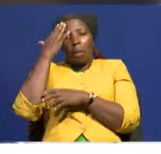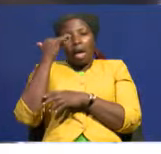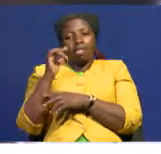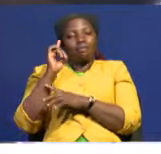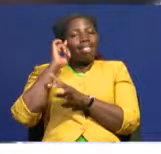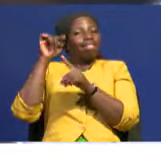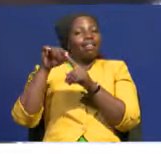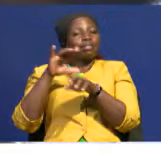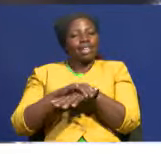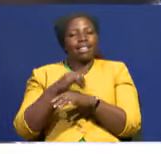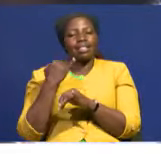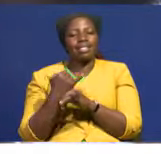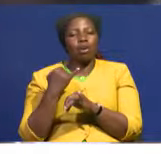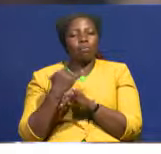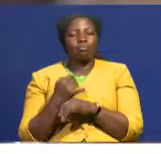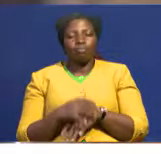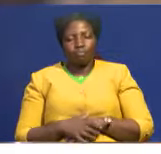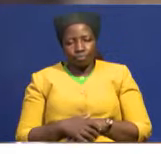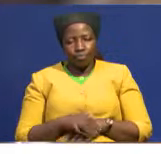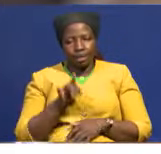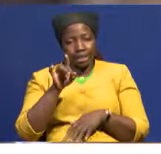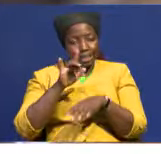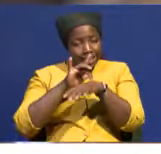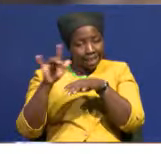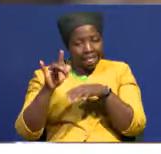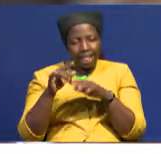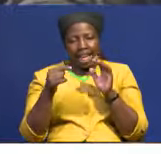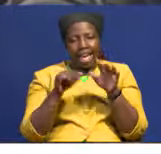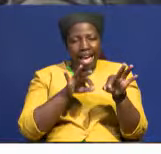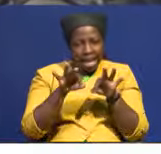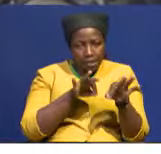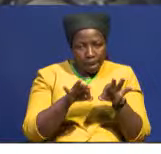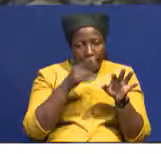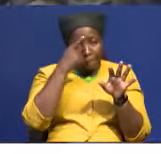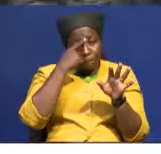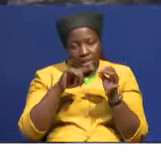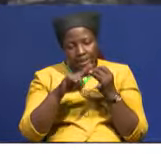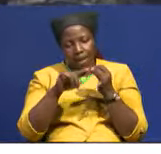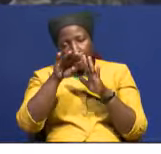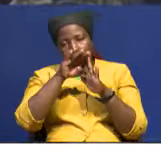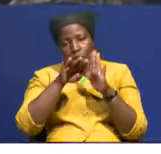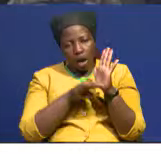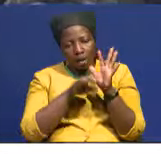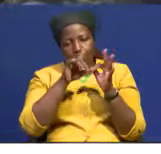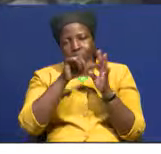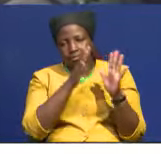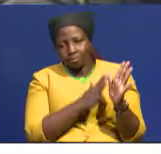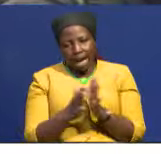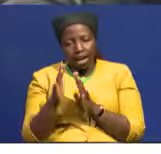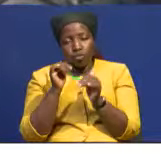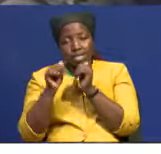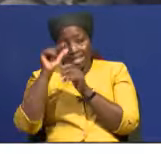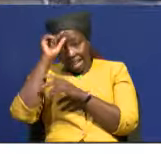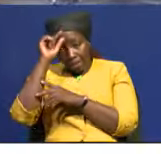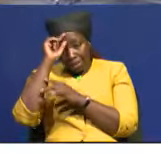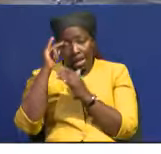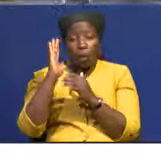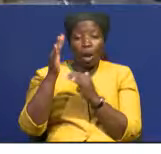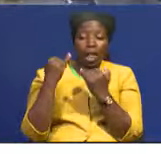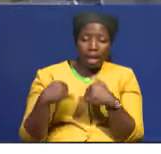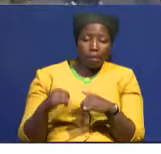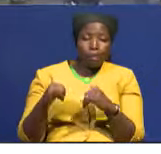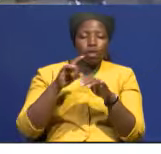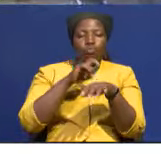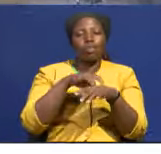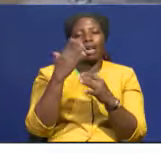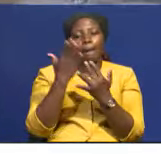The ongoing sensitization exercise enumerated the policies, programs and projects the government plans to implement during the medium-term period, as well